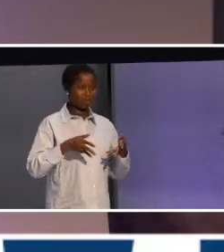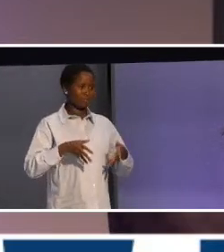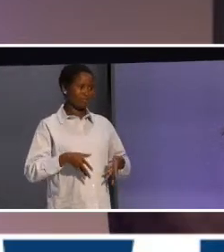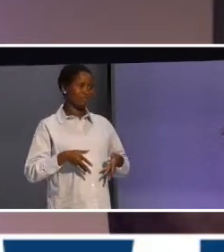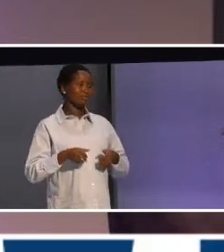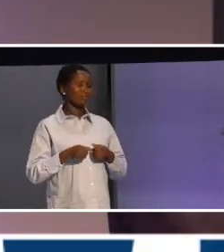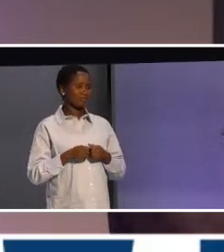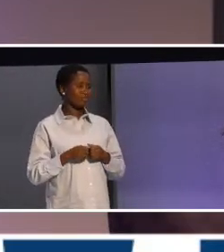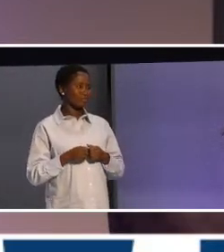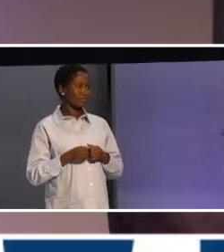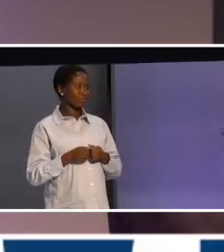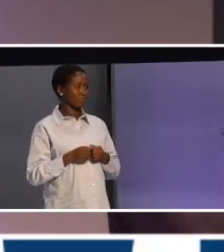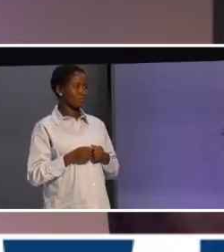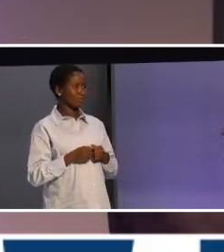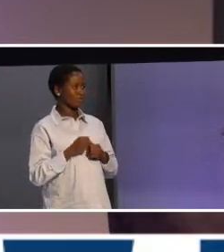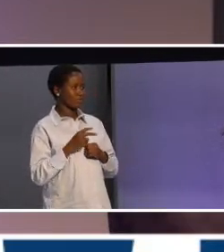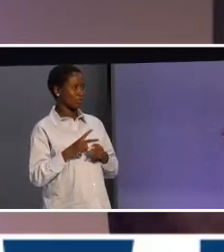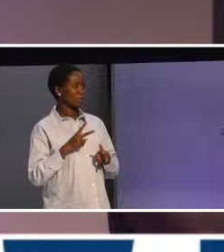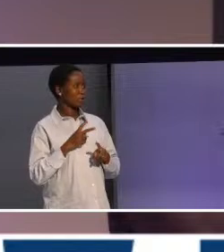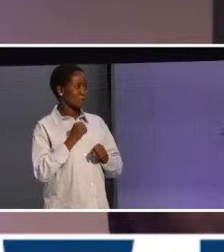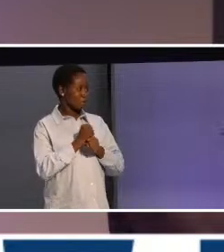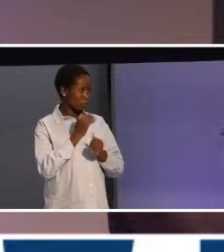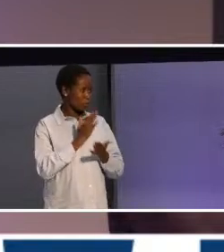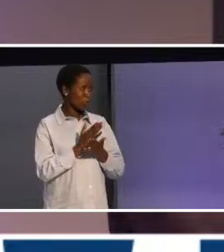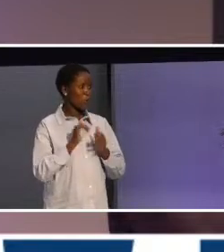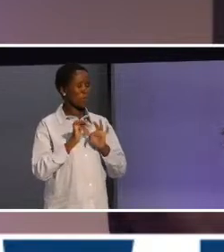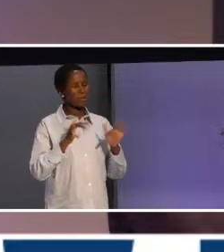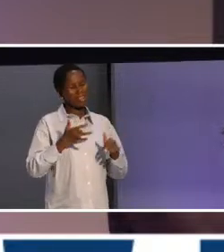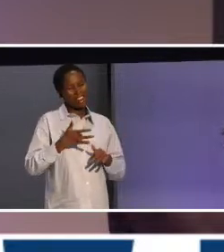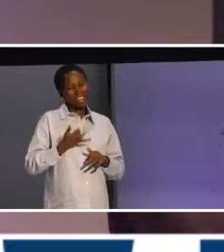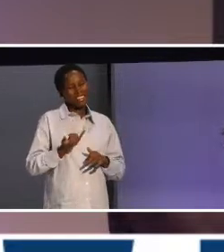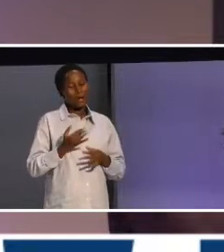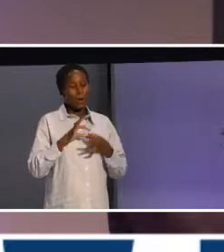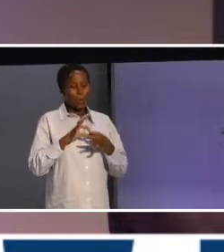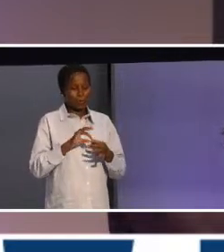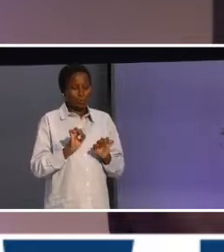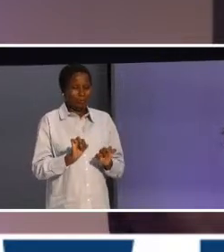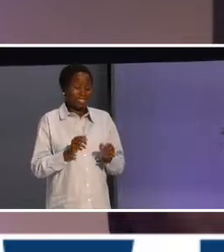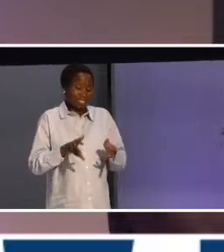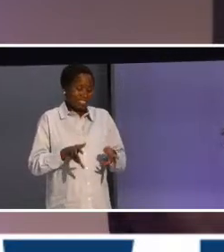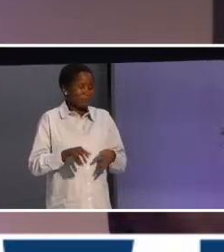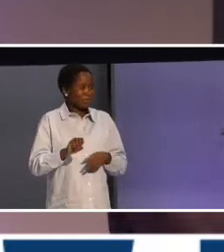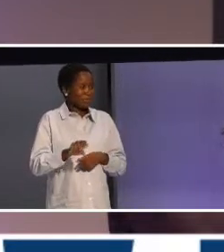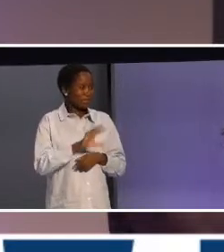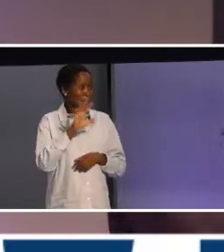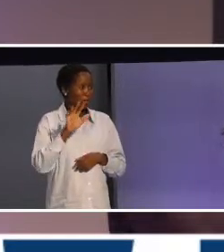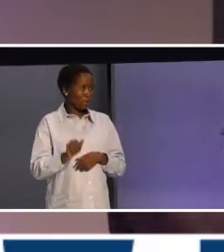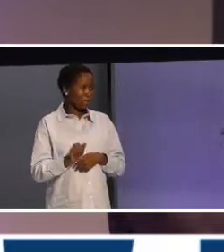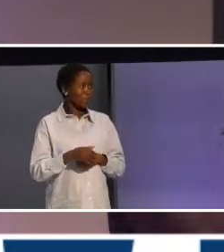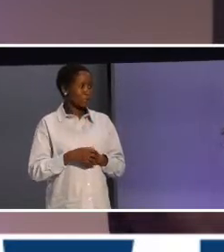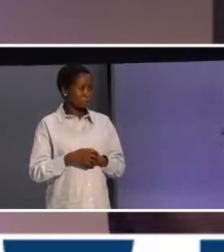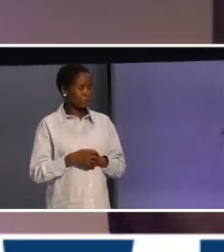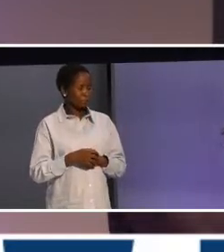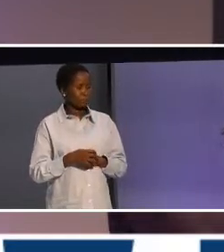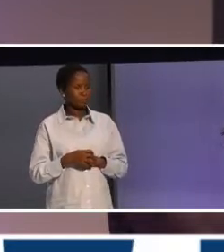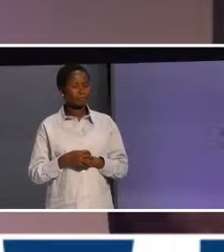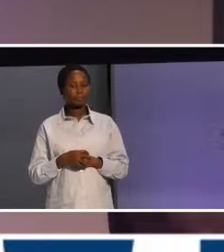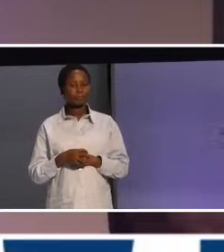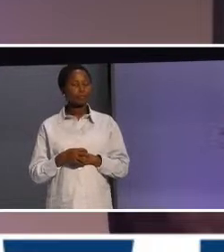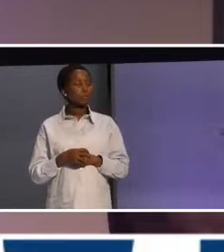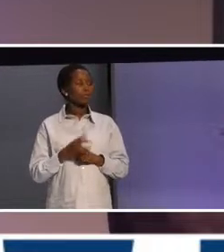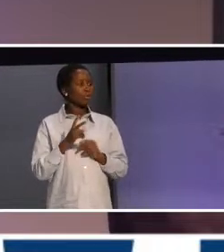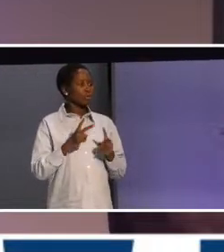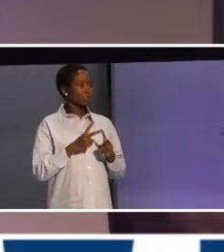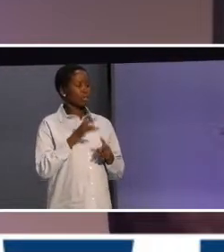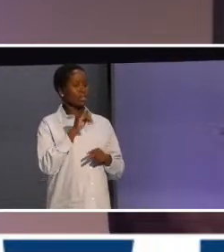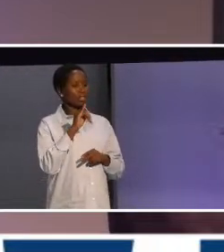comfortable at home in South Africa. We convey our good wishes to Honorable Chairperson, Electoral Commission of South